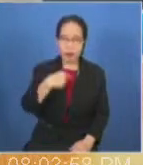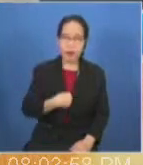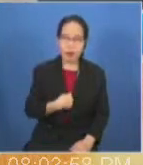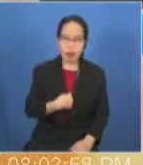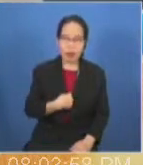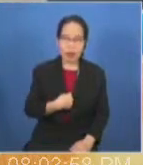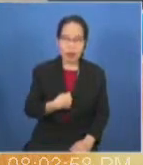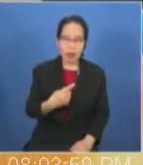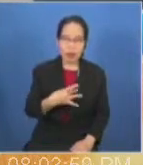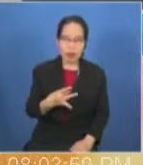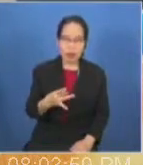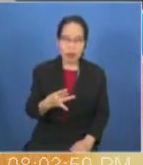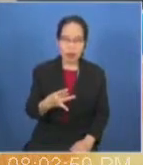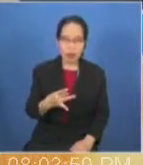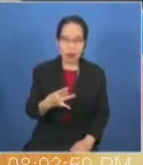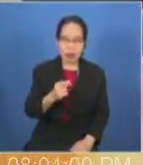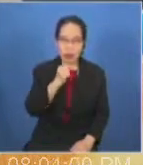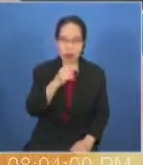For me,